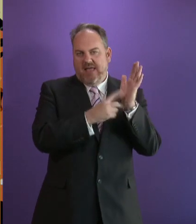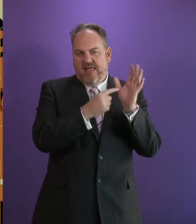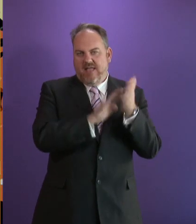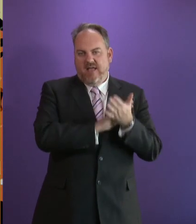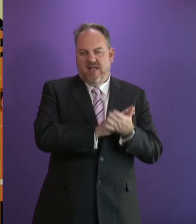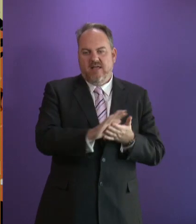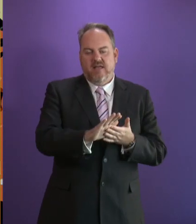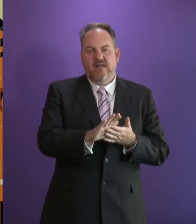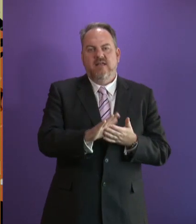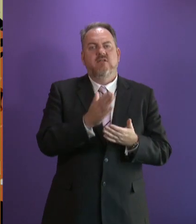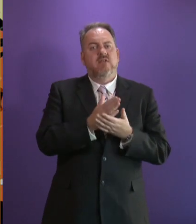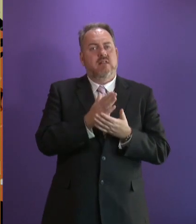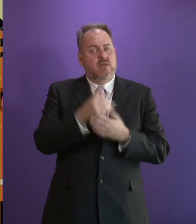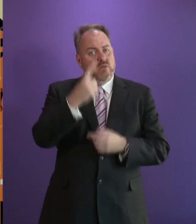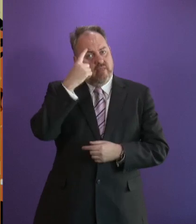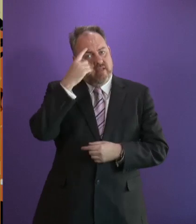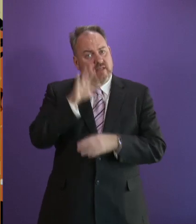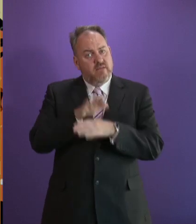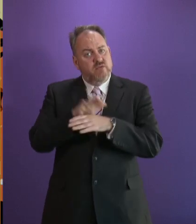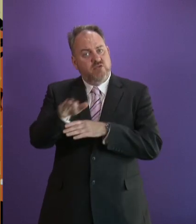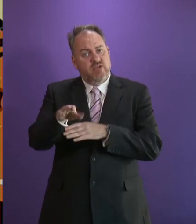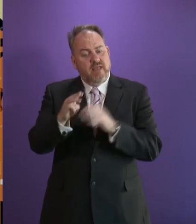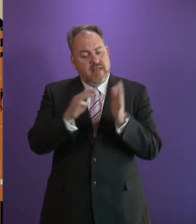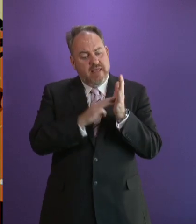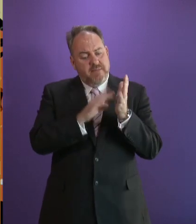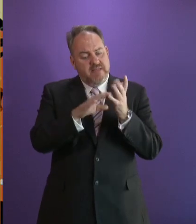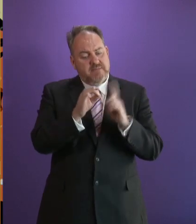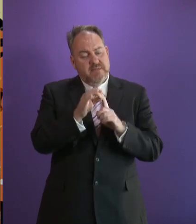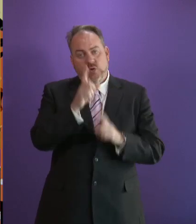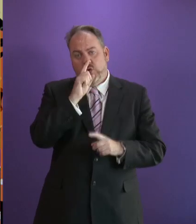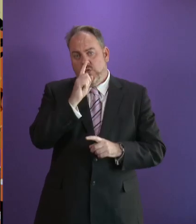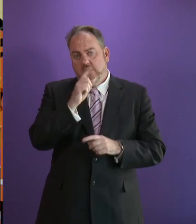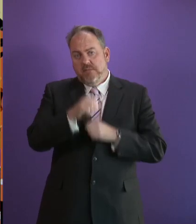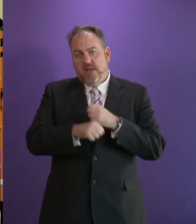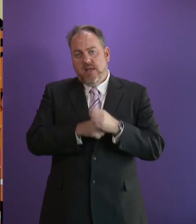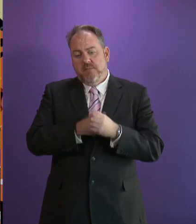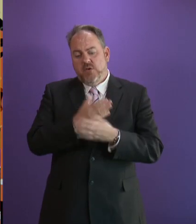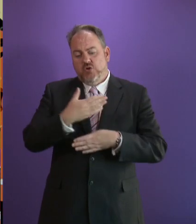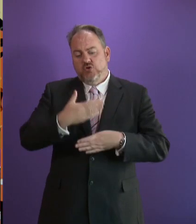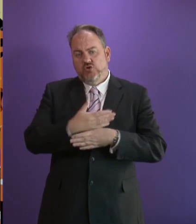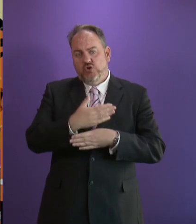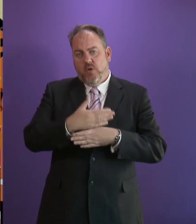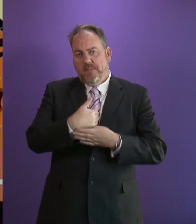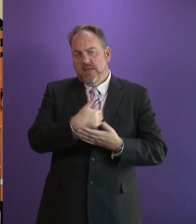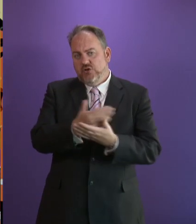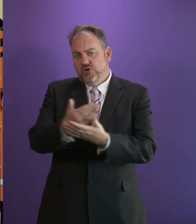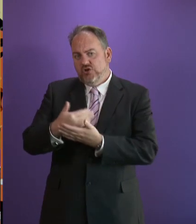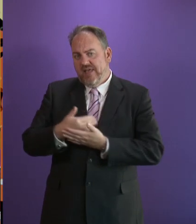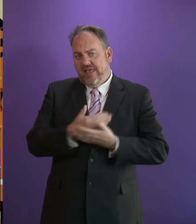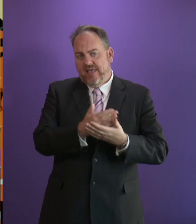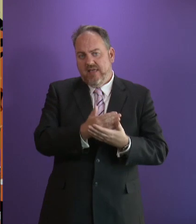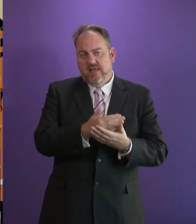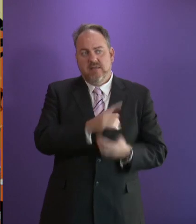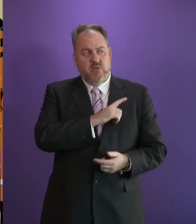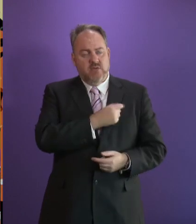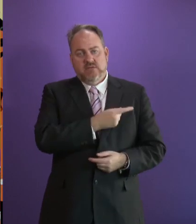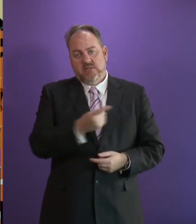a future where MSPs could job share? Because women are more likely to want to work part-time.